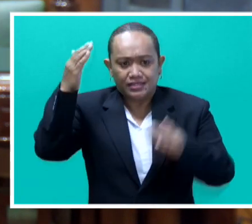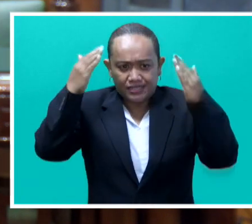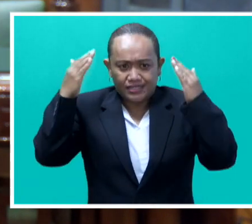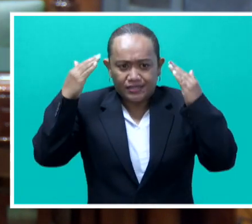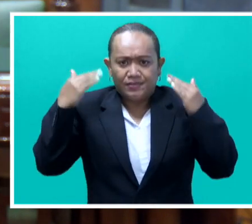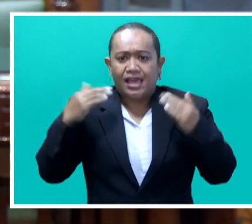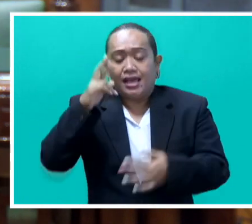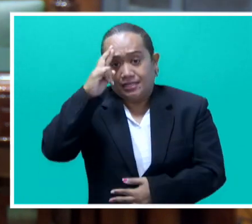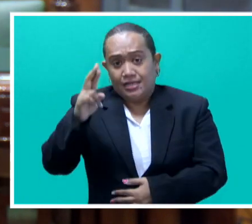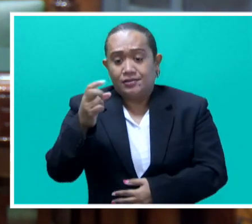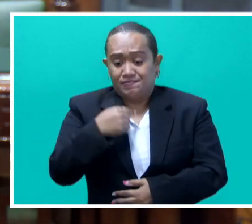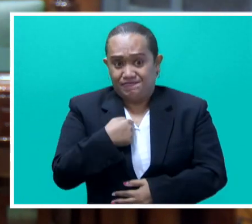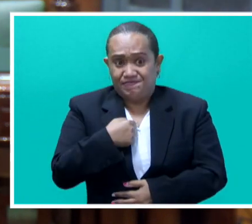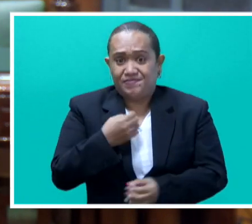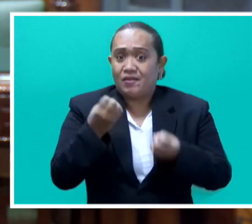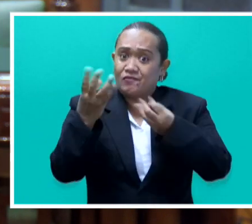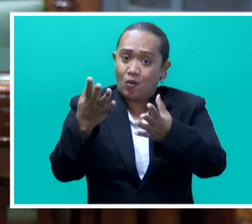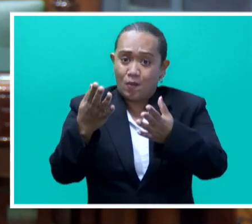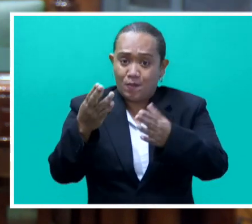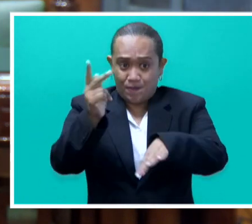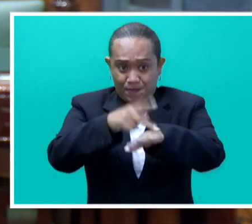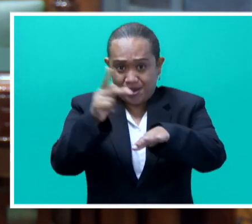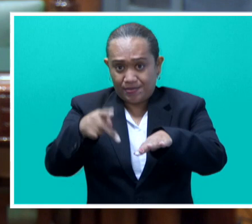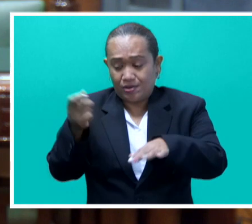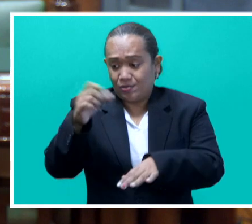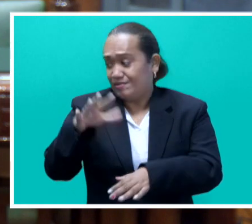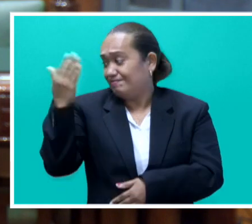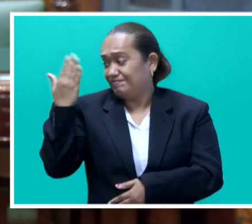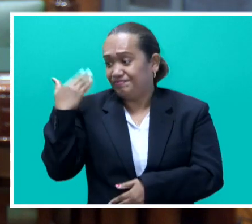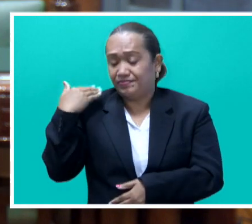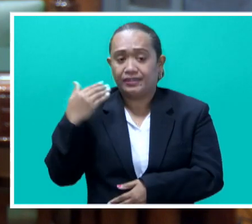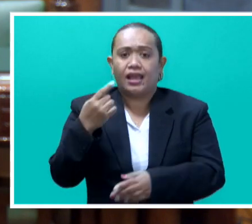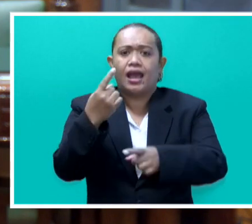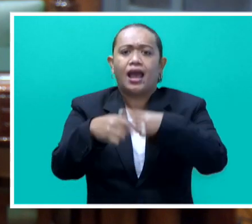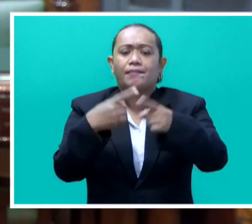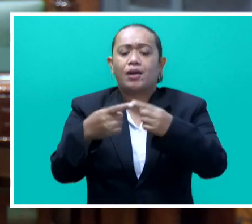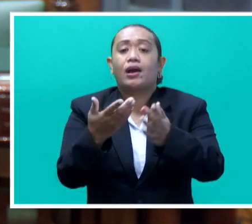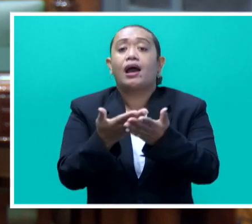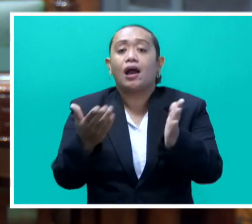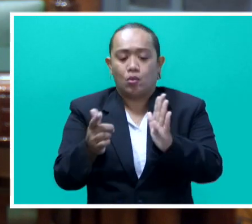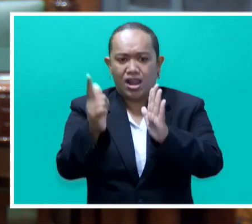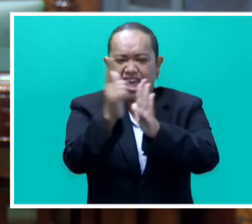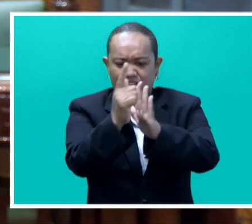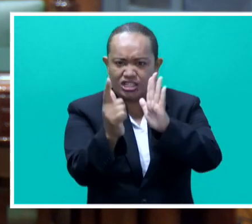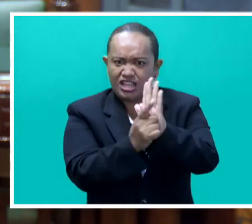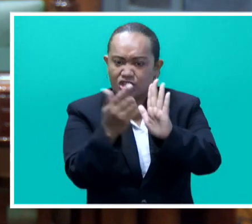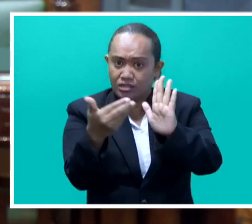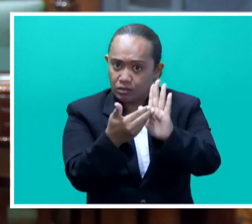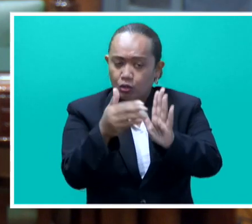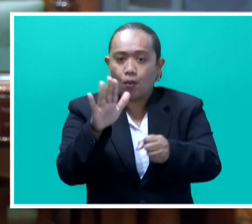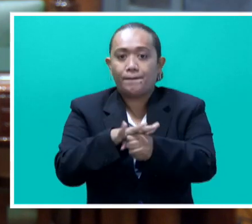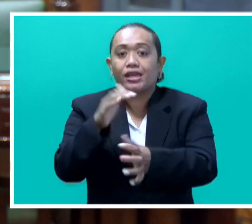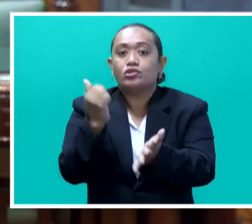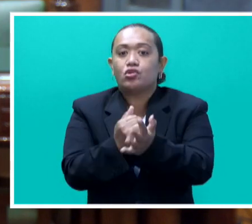House previously that the Ministry of Local Government is reviewing the enabling legislation to ensure it is fit for